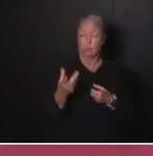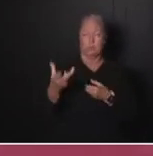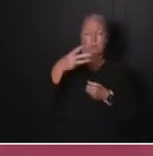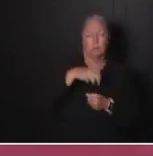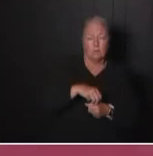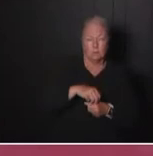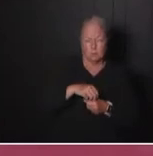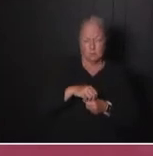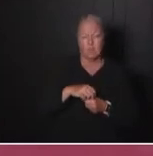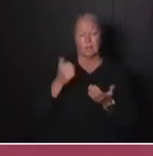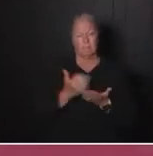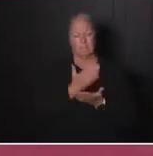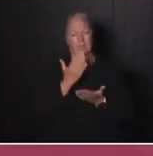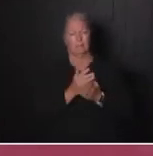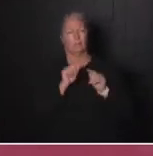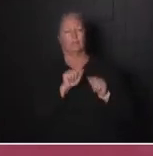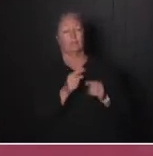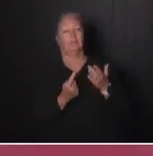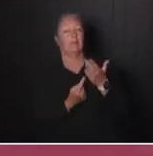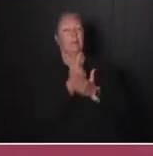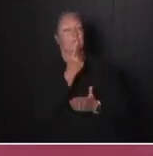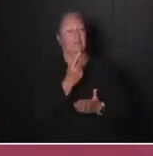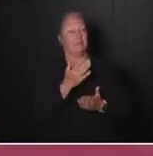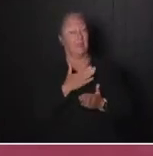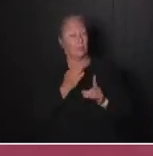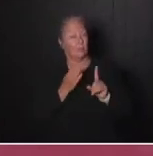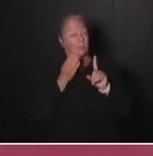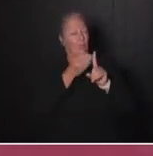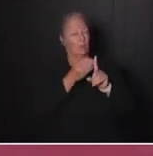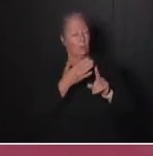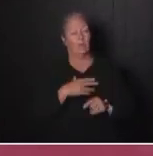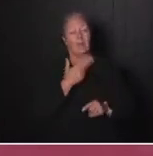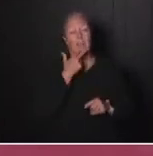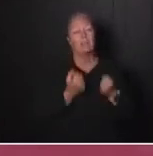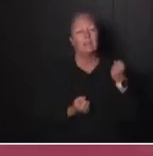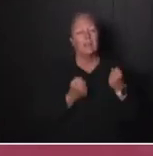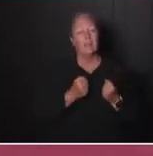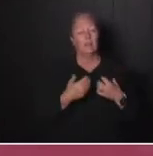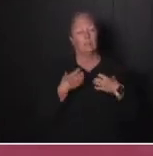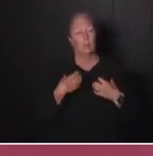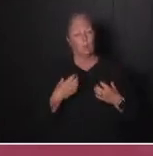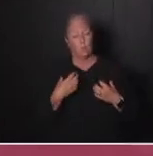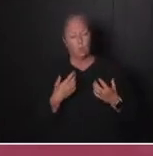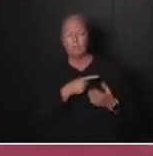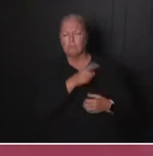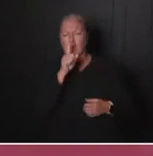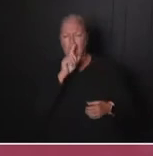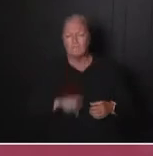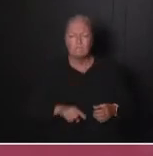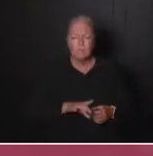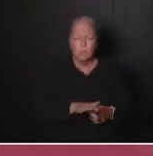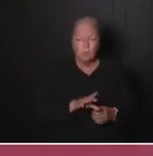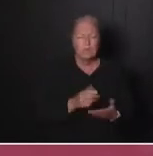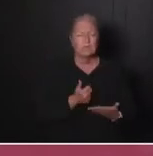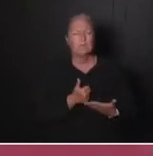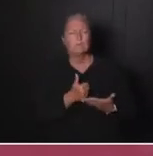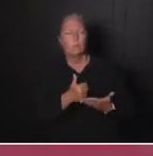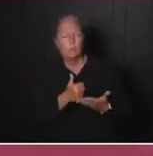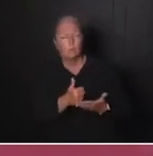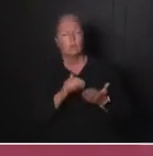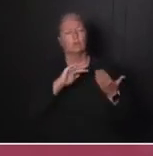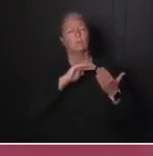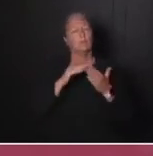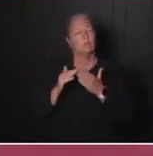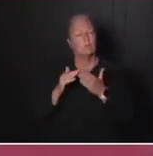achieving this critical goal, a plan that will make electric cars more affordable and support the rollout of